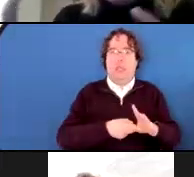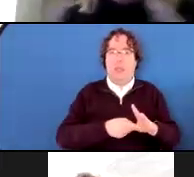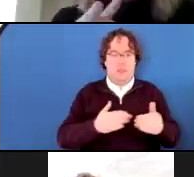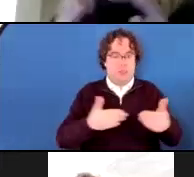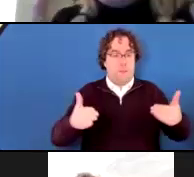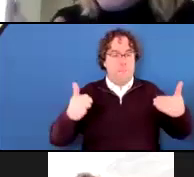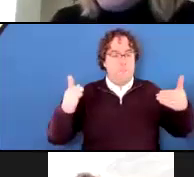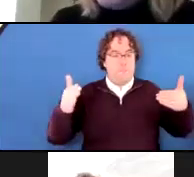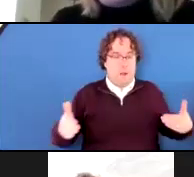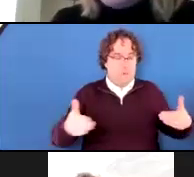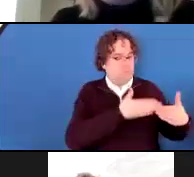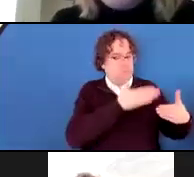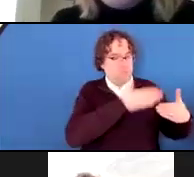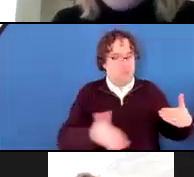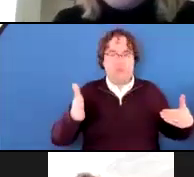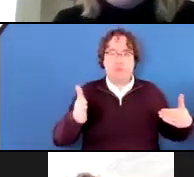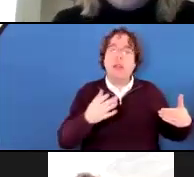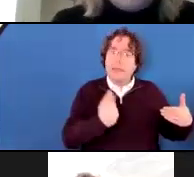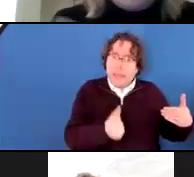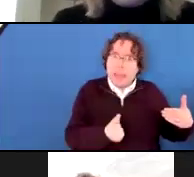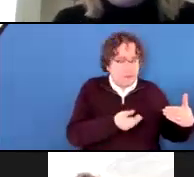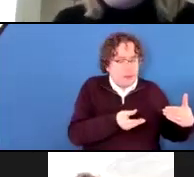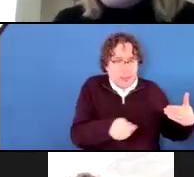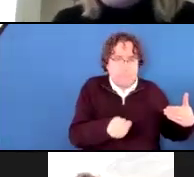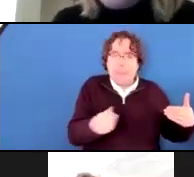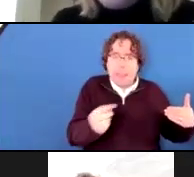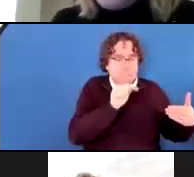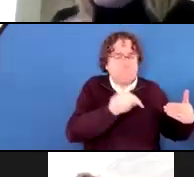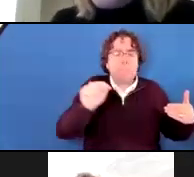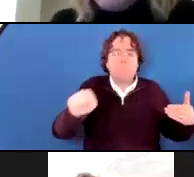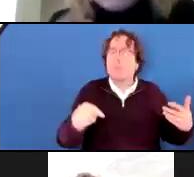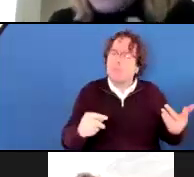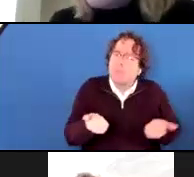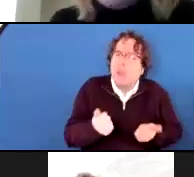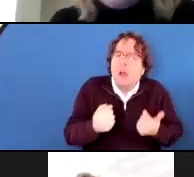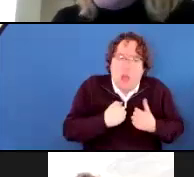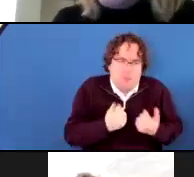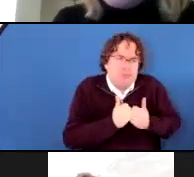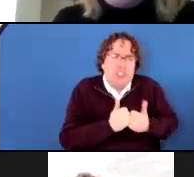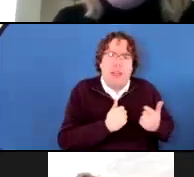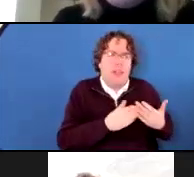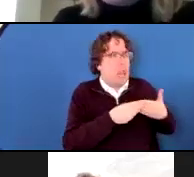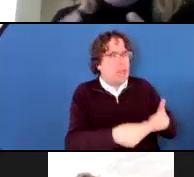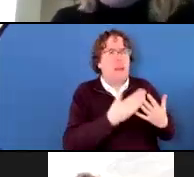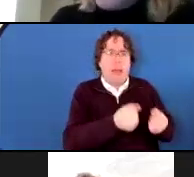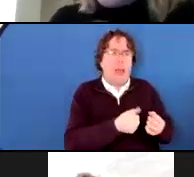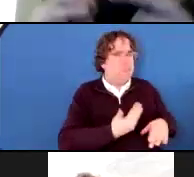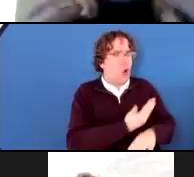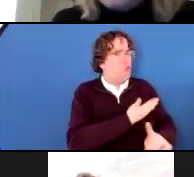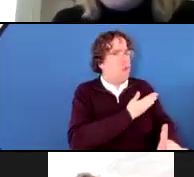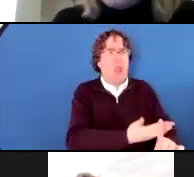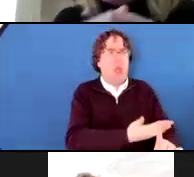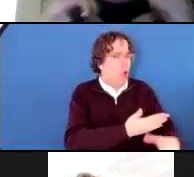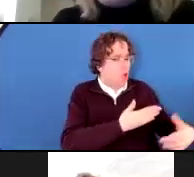bits and bobs. There can be gaps. We appreciate that leaders may have career gaps for one reason or another. So